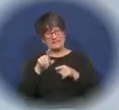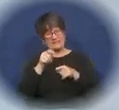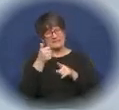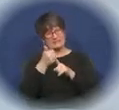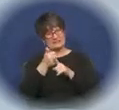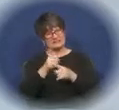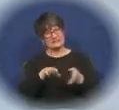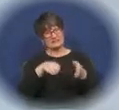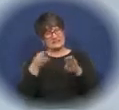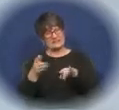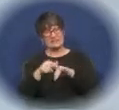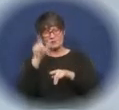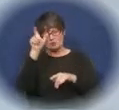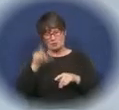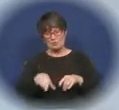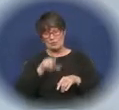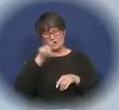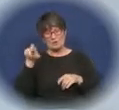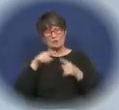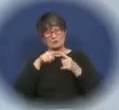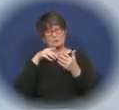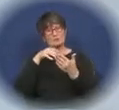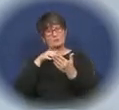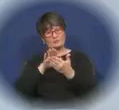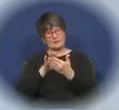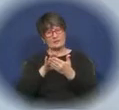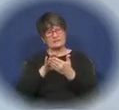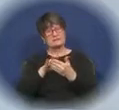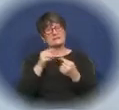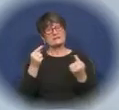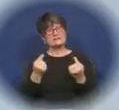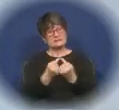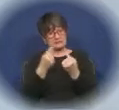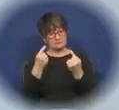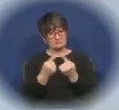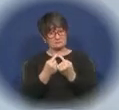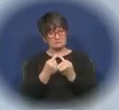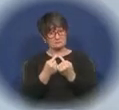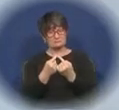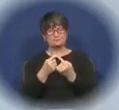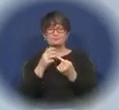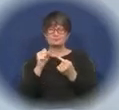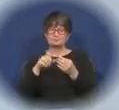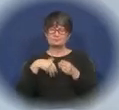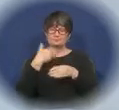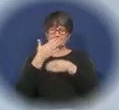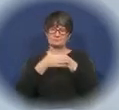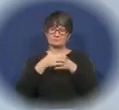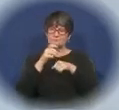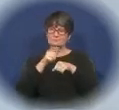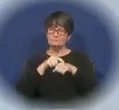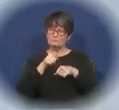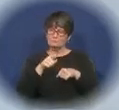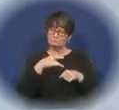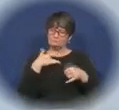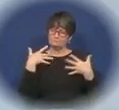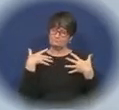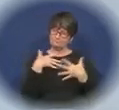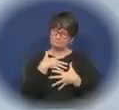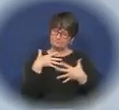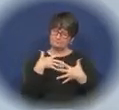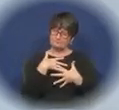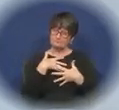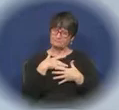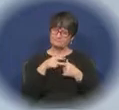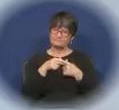on the cross in order to come face to face with sin. And so the next time when there is fear, when